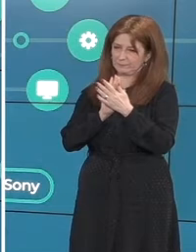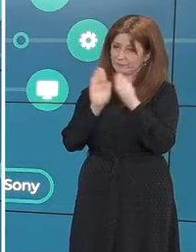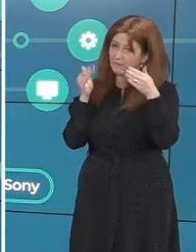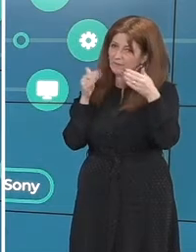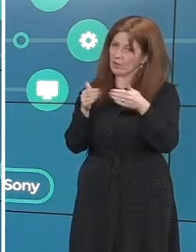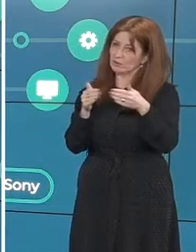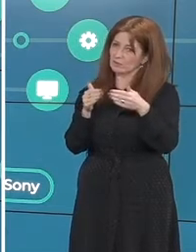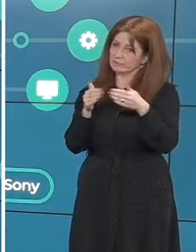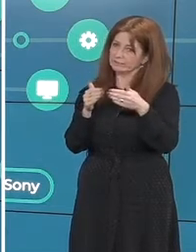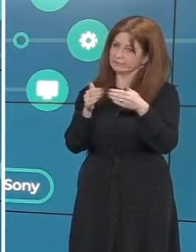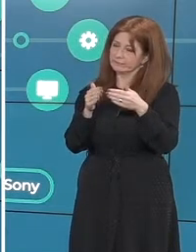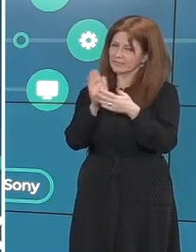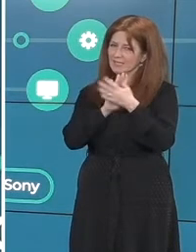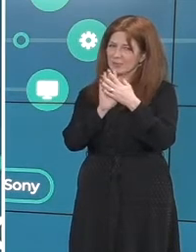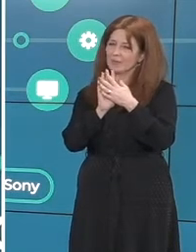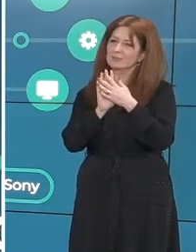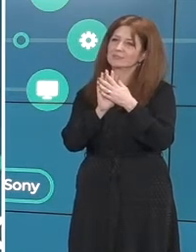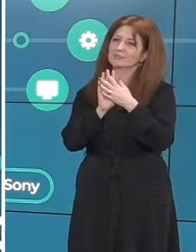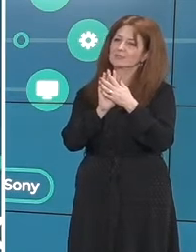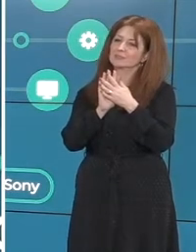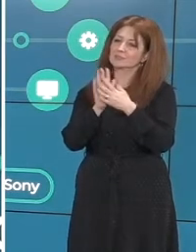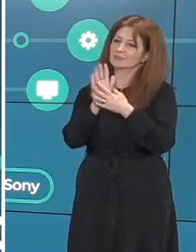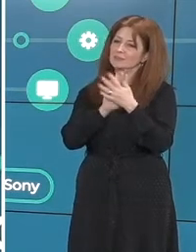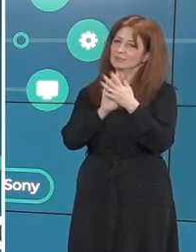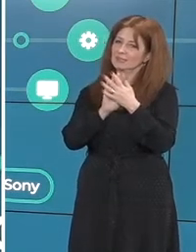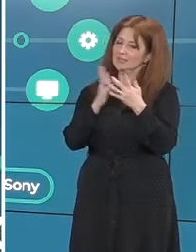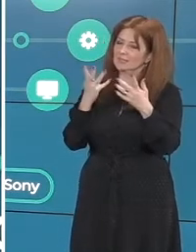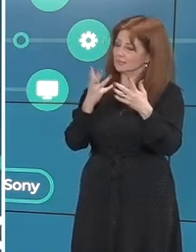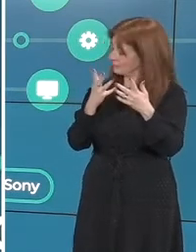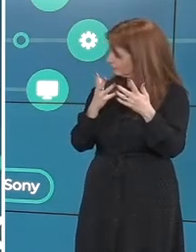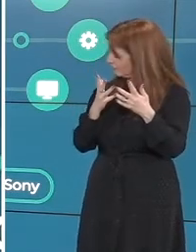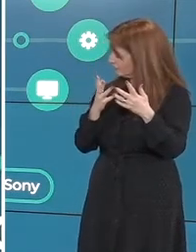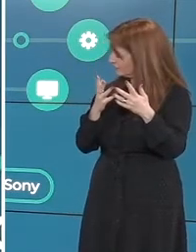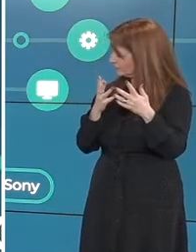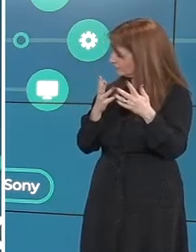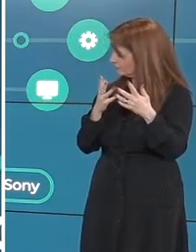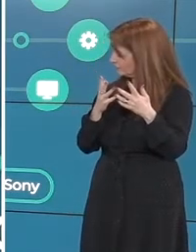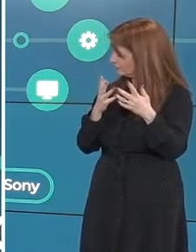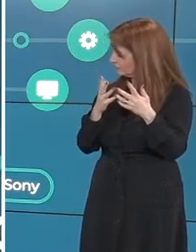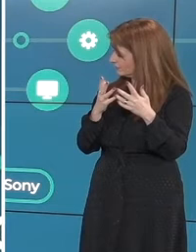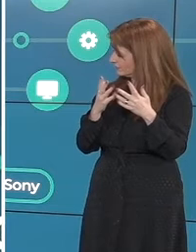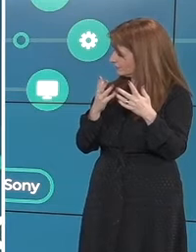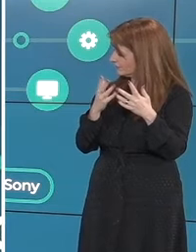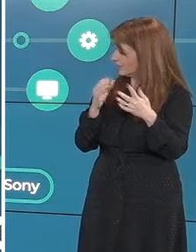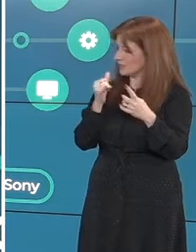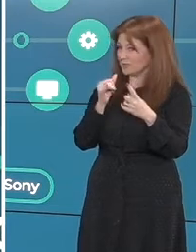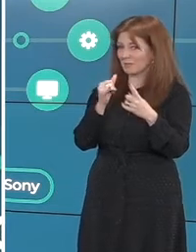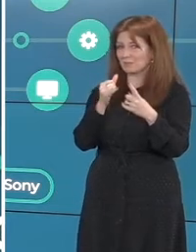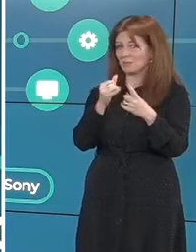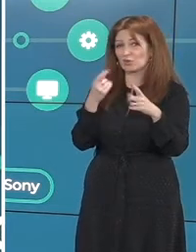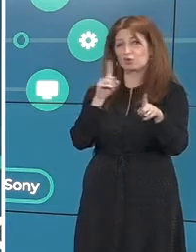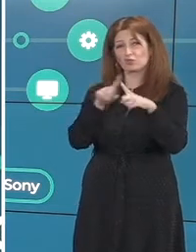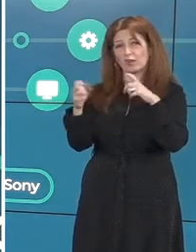focus, really. It goes back to that point that accessibility is about trying to fix everything for everyone, and sometimes you can spread yourself too thin trying to do all of